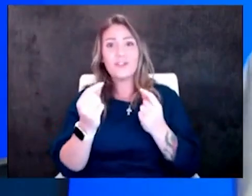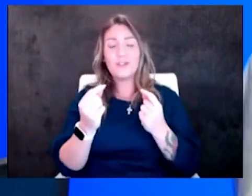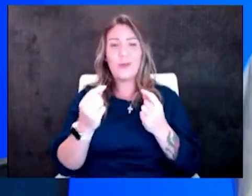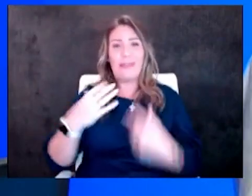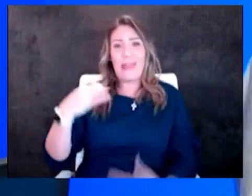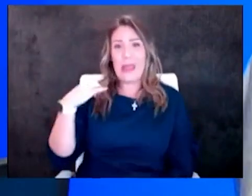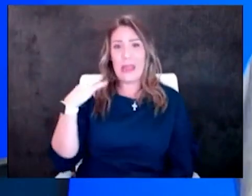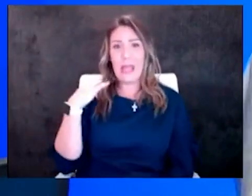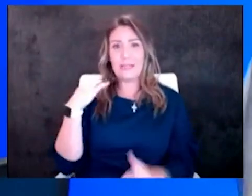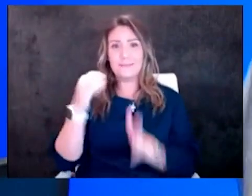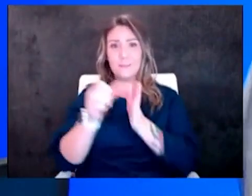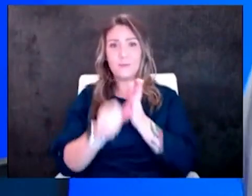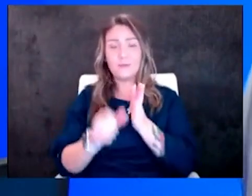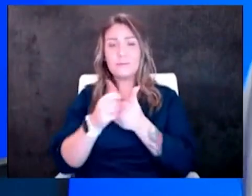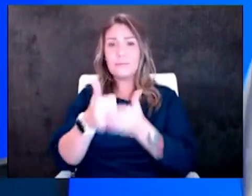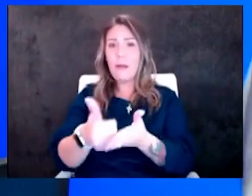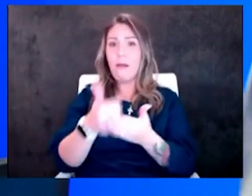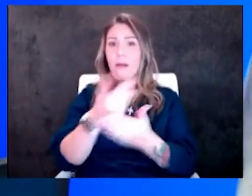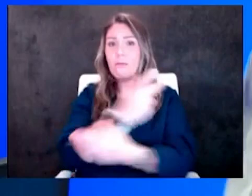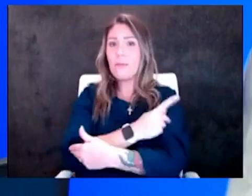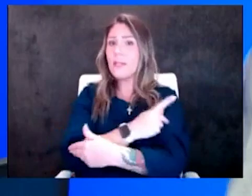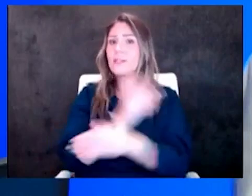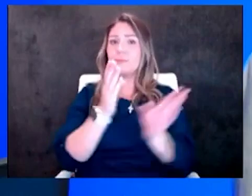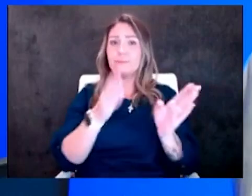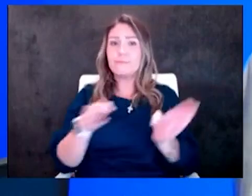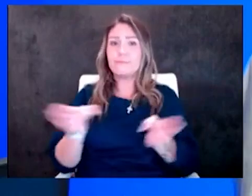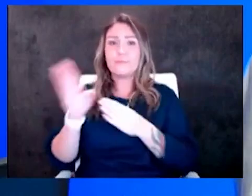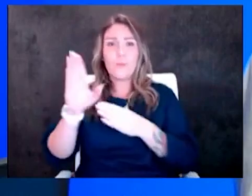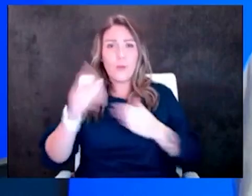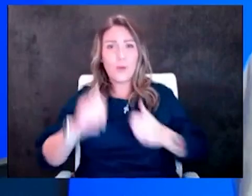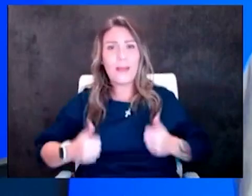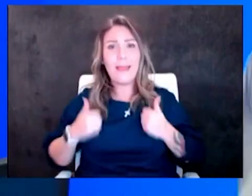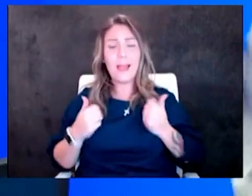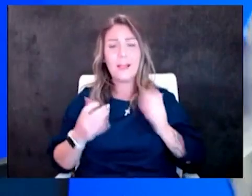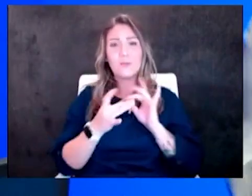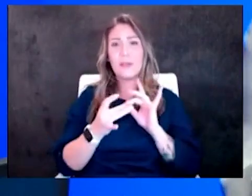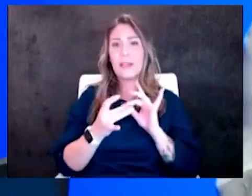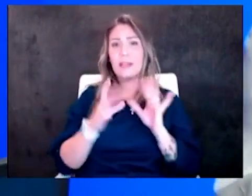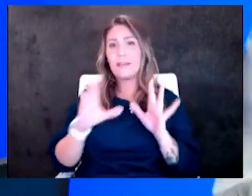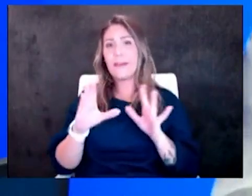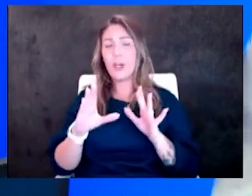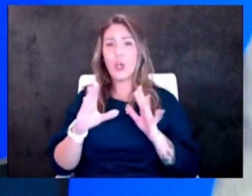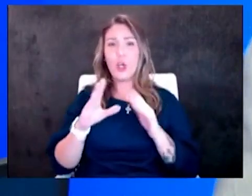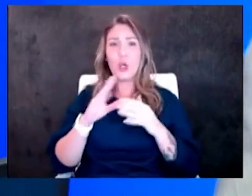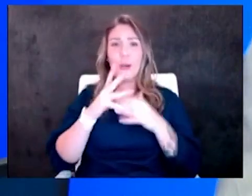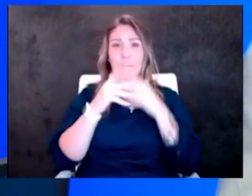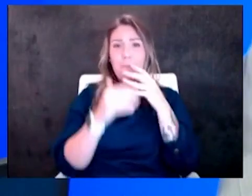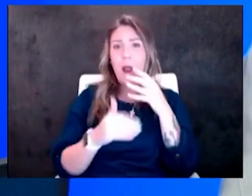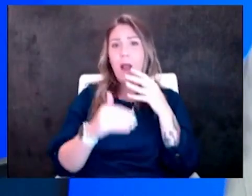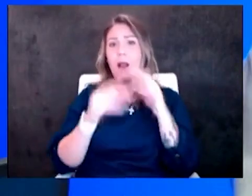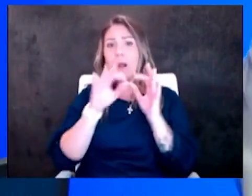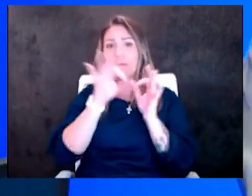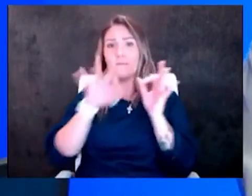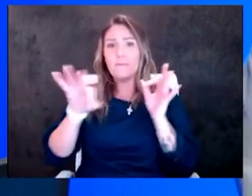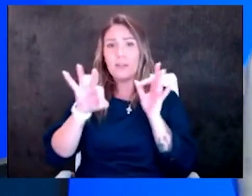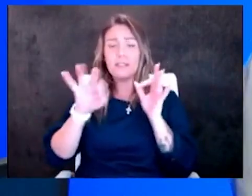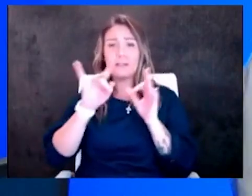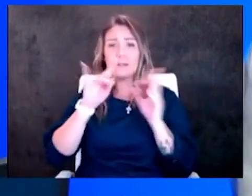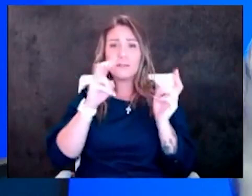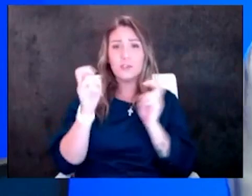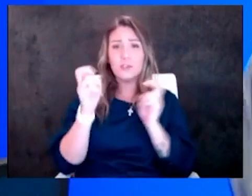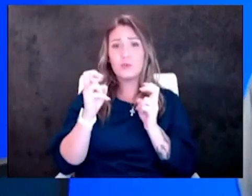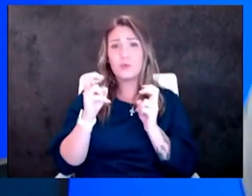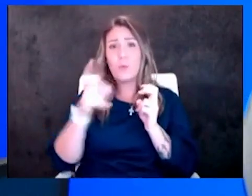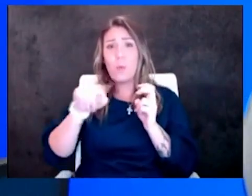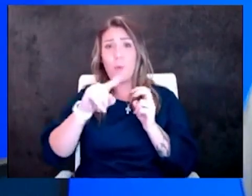procedures, helping patients plan their lives around their vascular conditions, those numbers are depressed because there's such